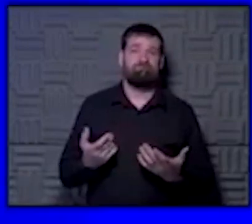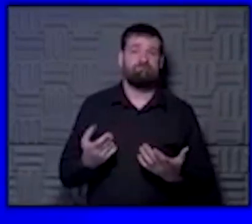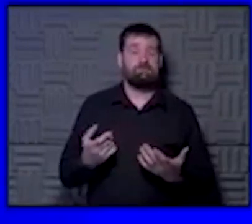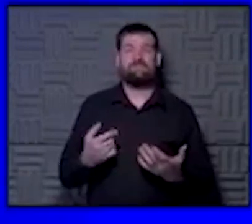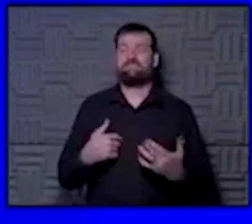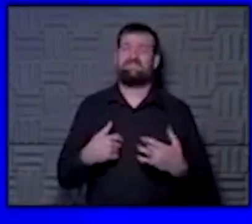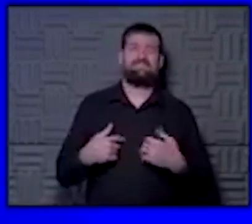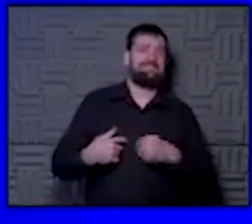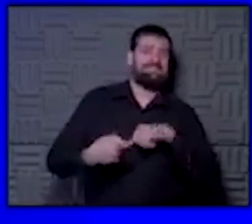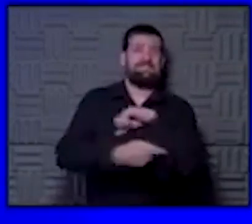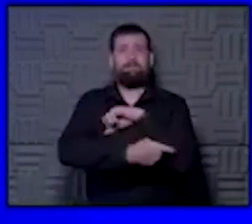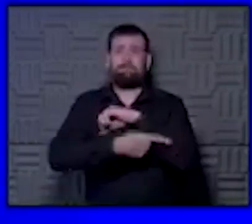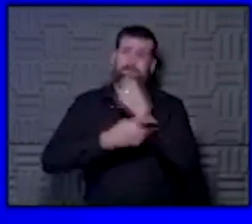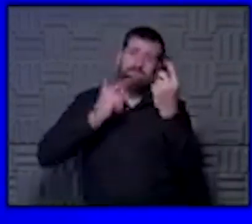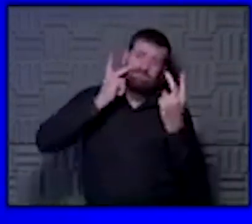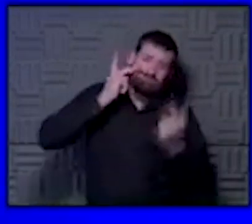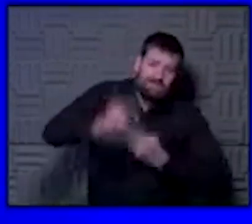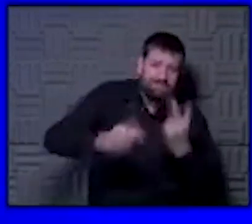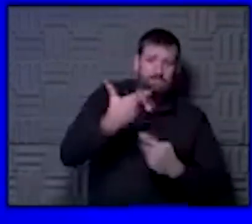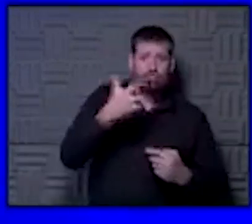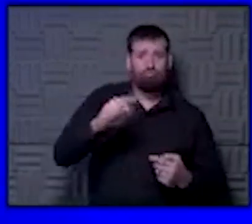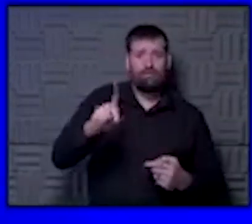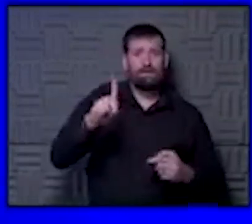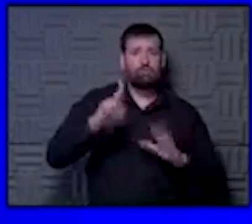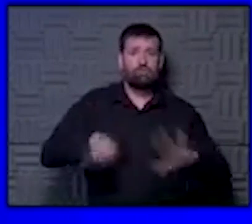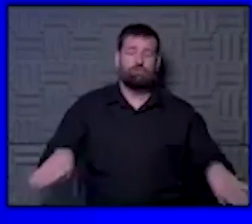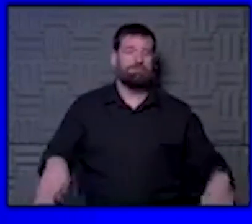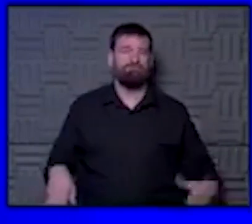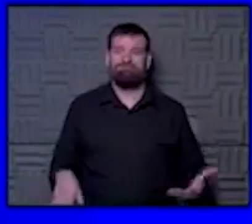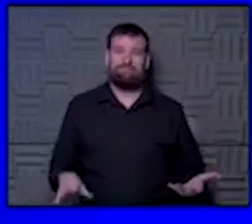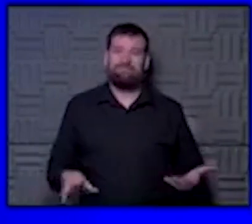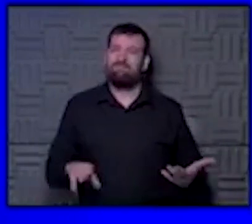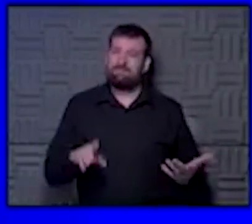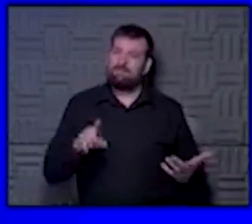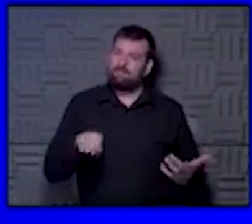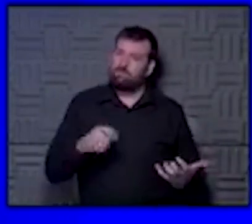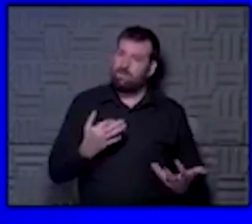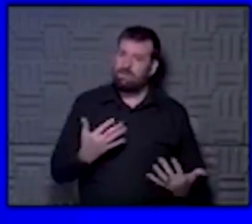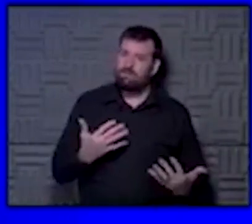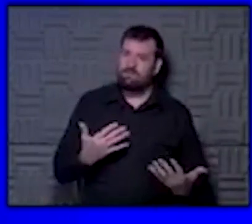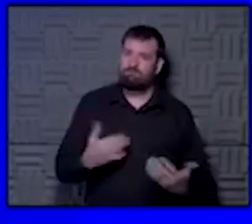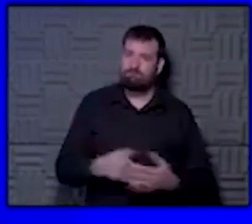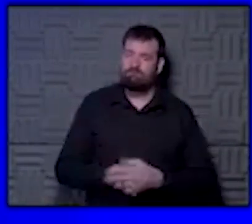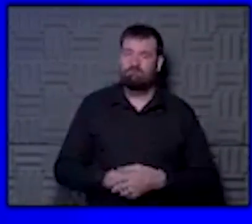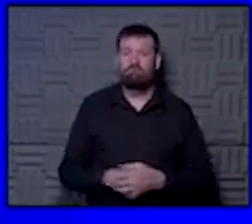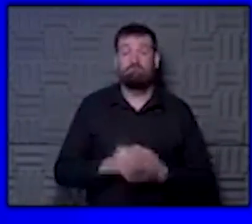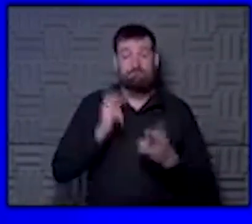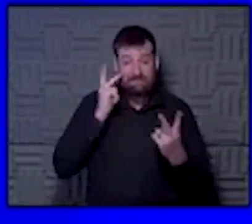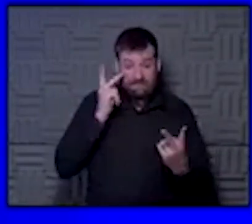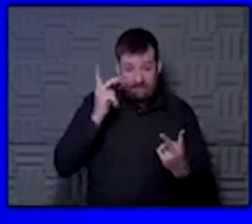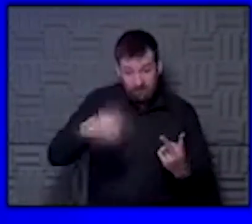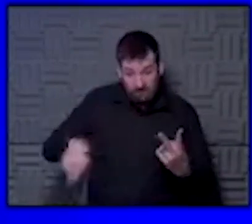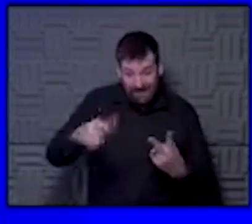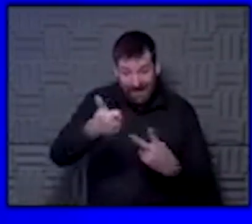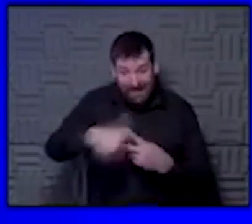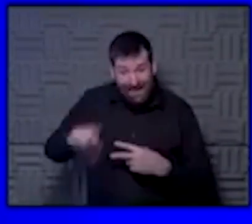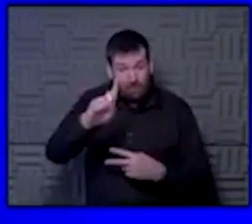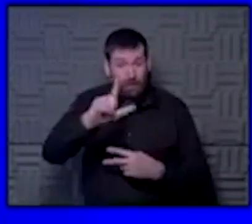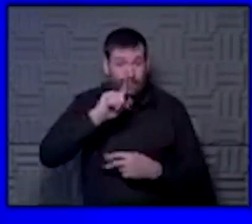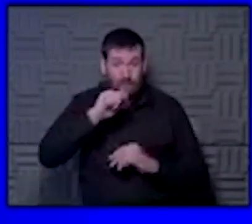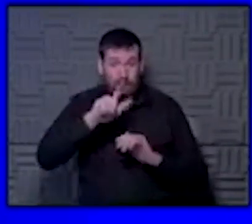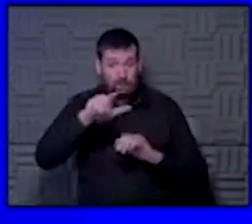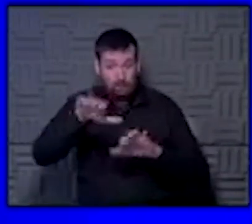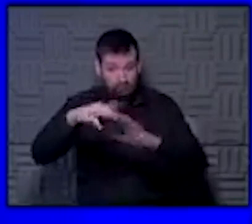the temptation to go visit those grandchildren during that quarantine time. Wait for that 14 days, see if anyone in that house develops